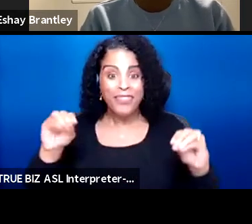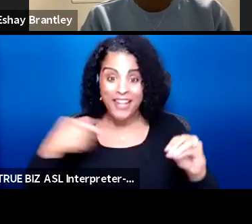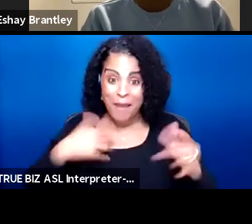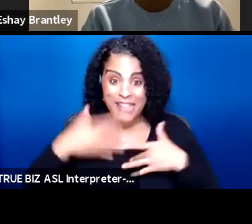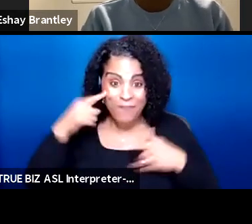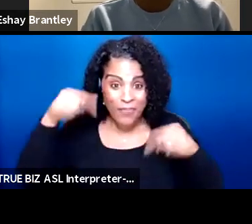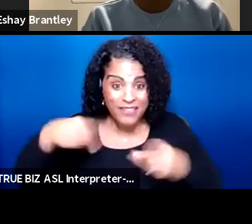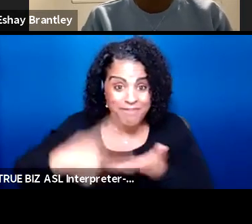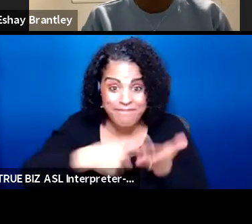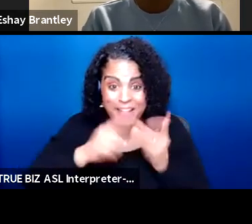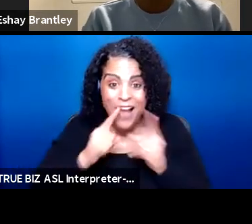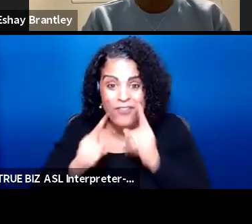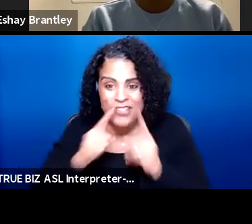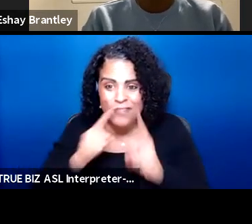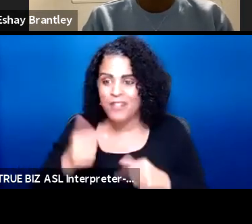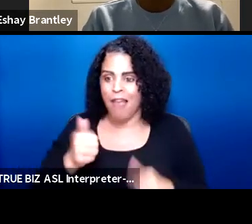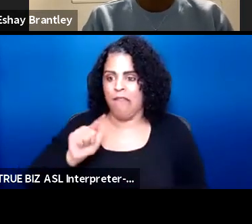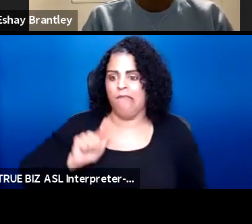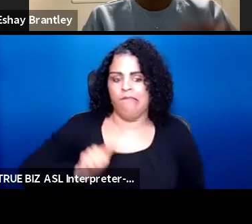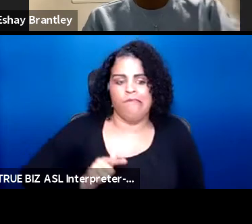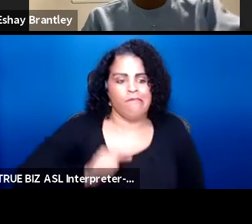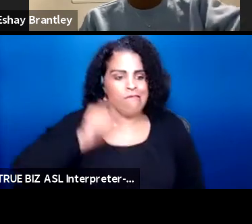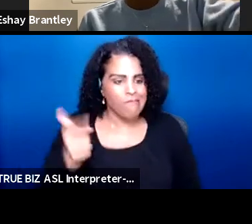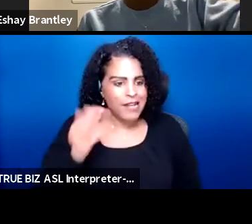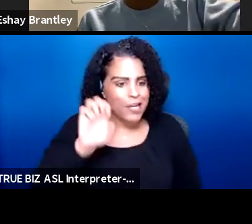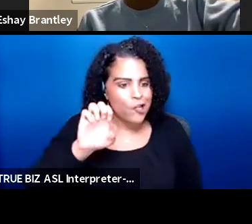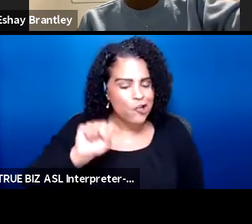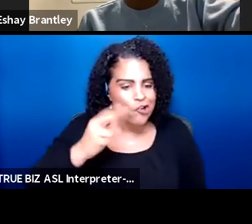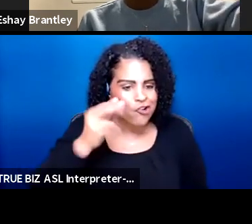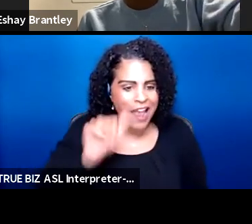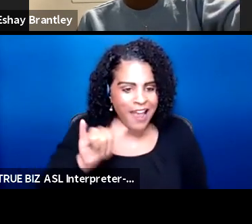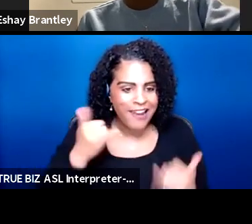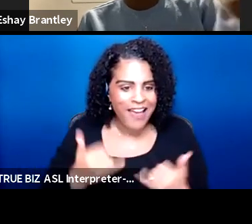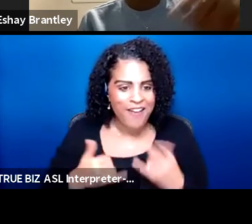conversation. I'll kick it to Eshay.